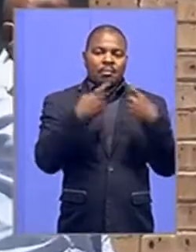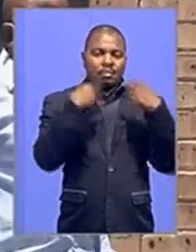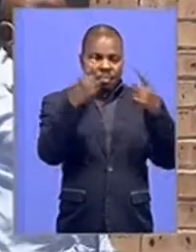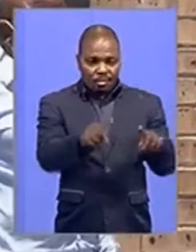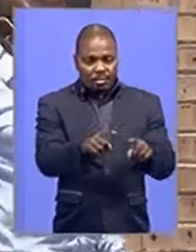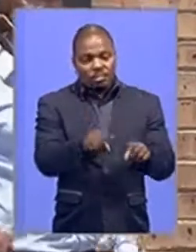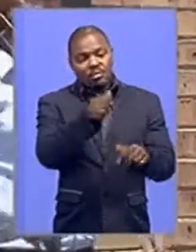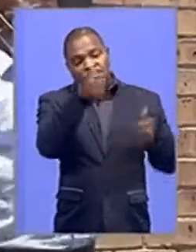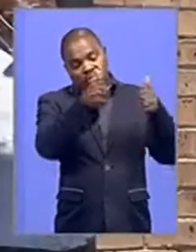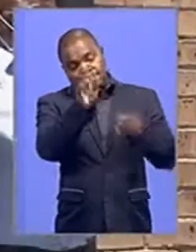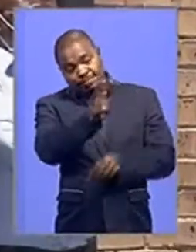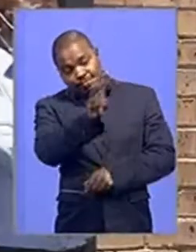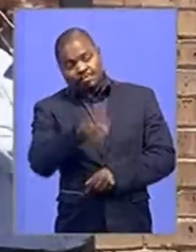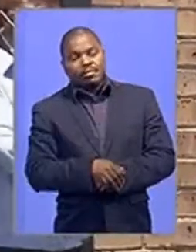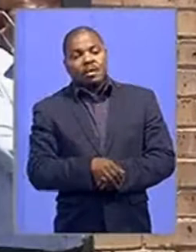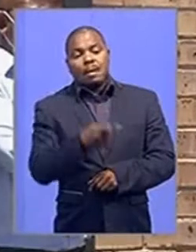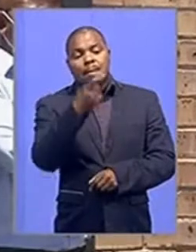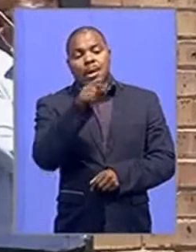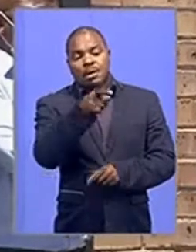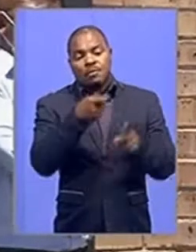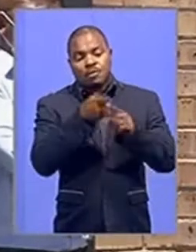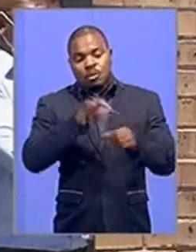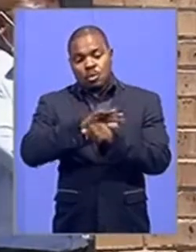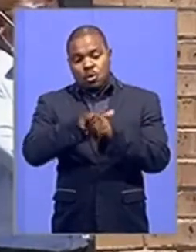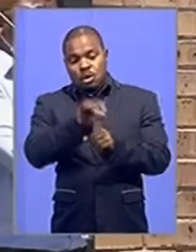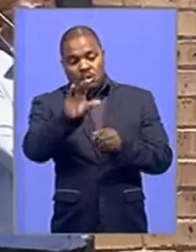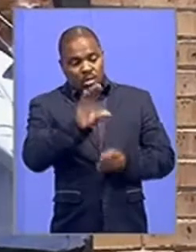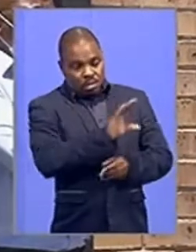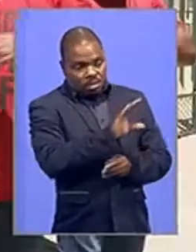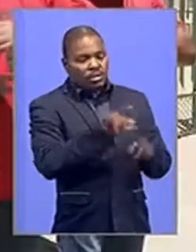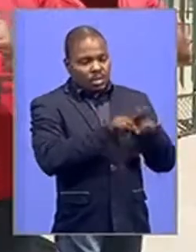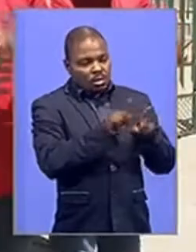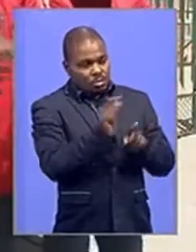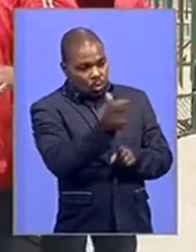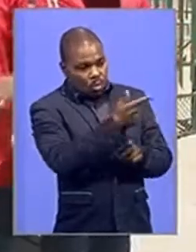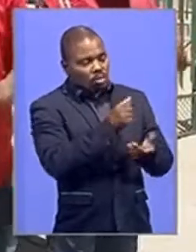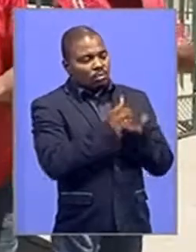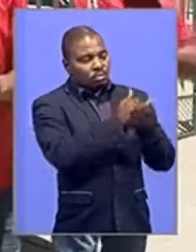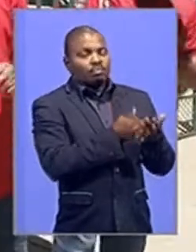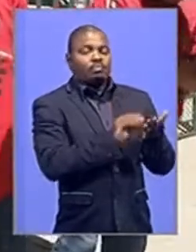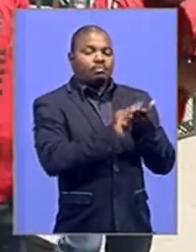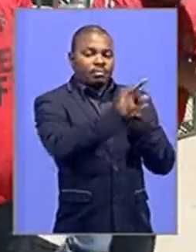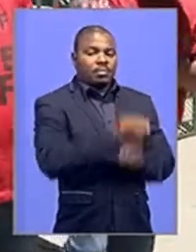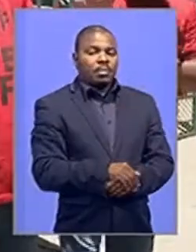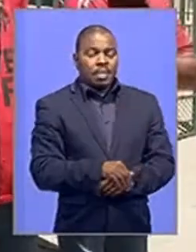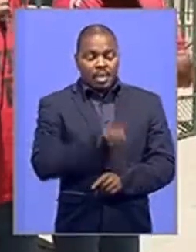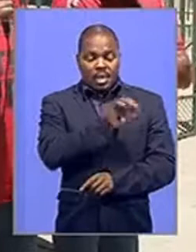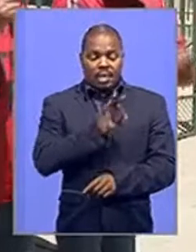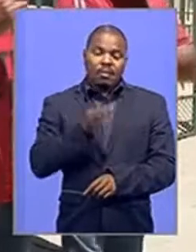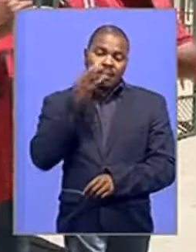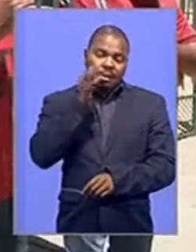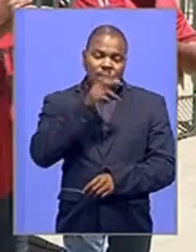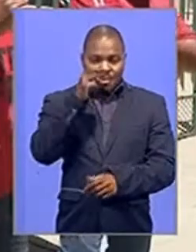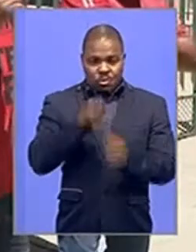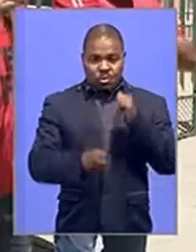batlhankedi gore ba netefatse gore madi a namolo ya tshoganyetso a badiri a newa badiri. Gape EFF ya re e na le